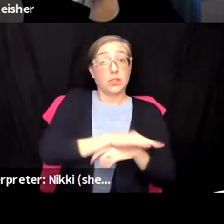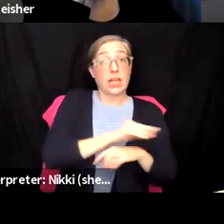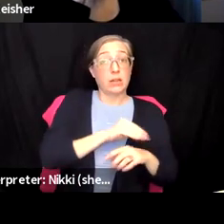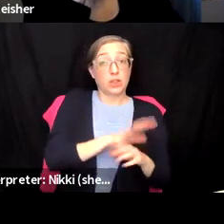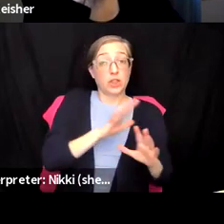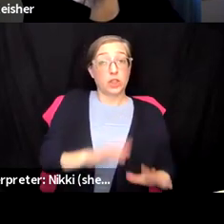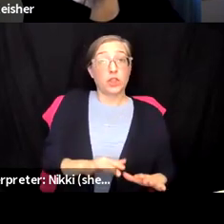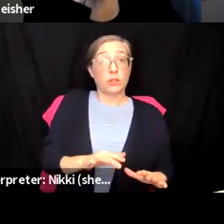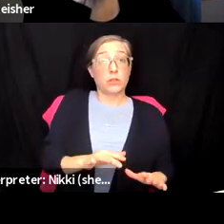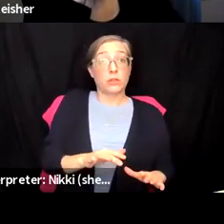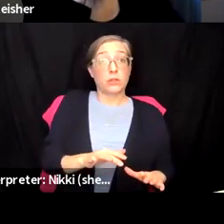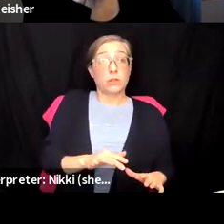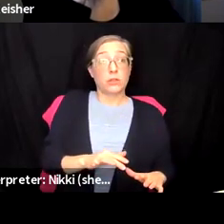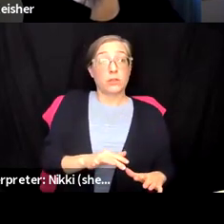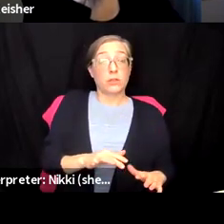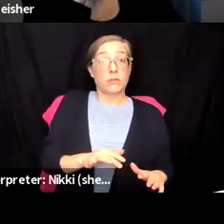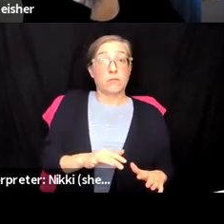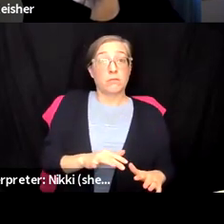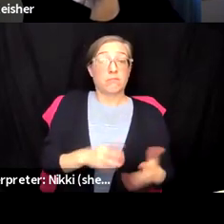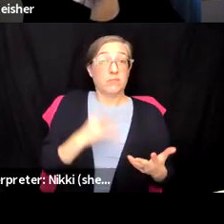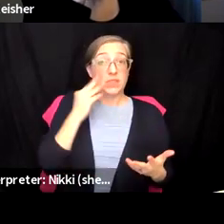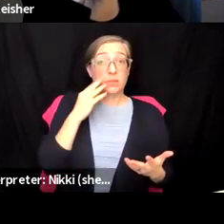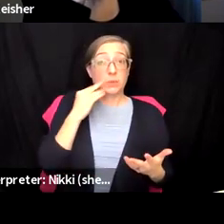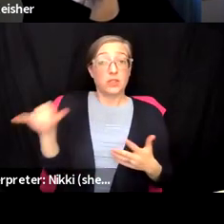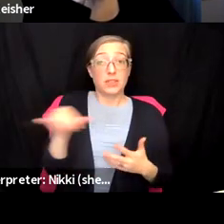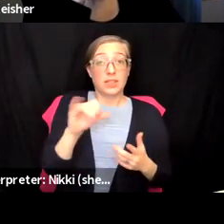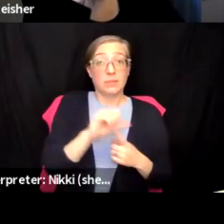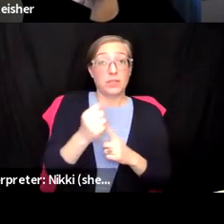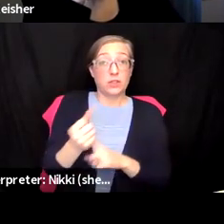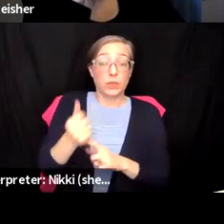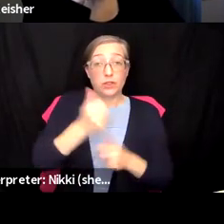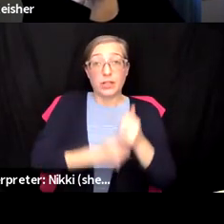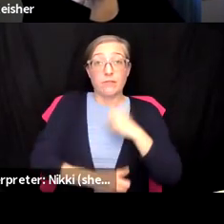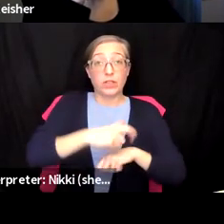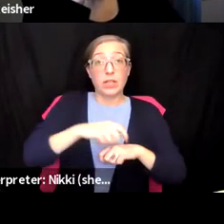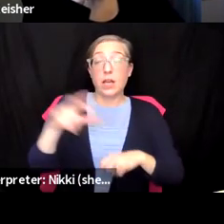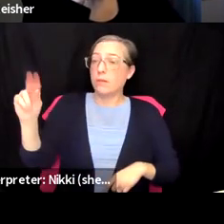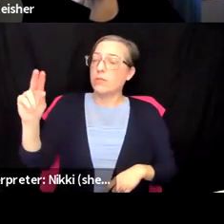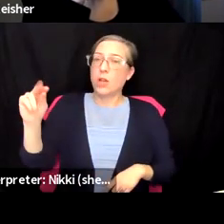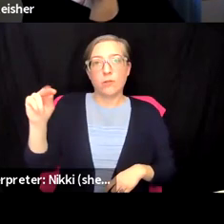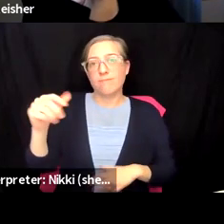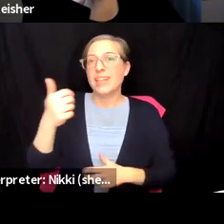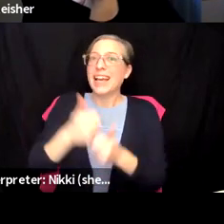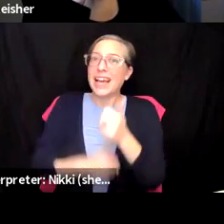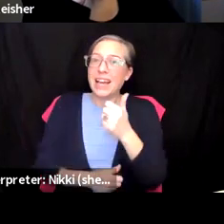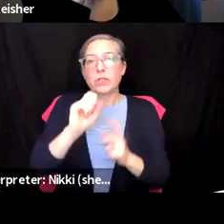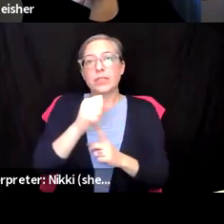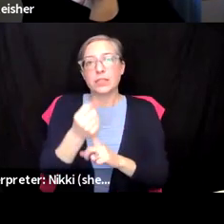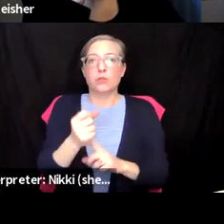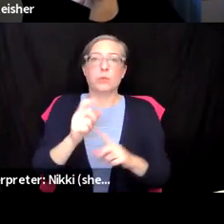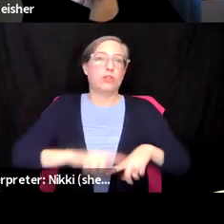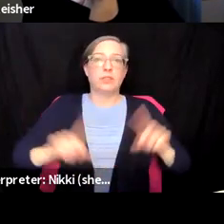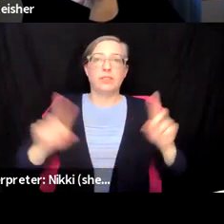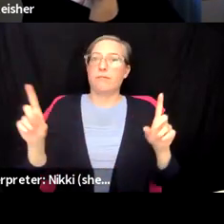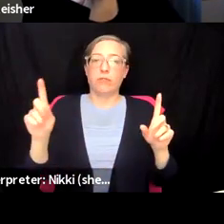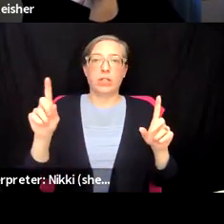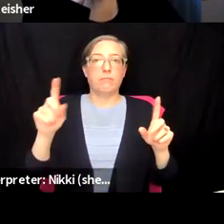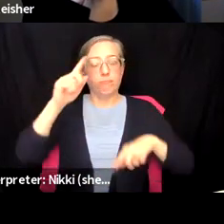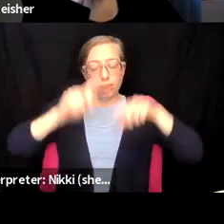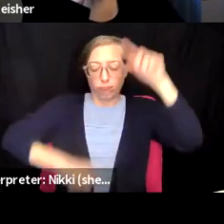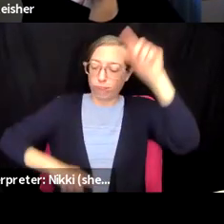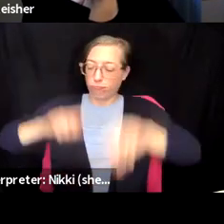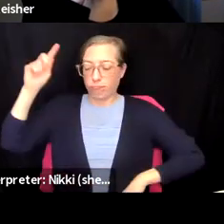ever. There's a very wide range of calls that we get. You know, our job is not to